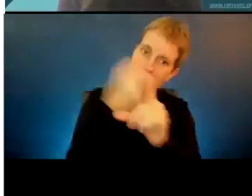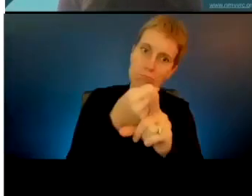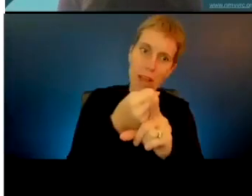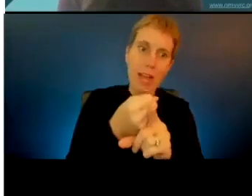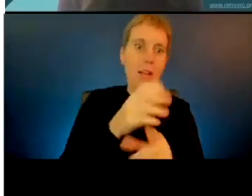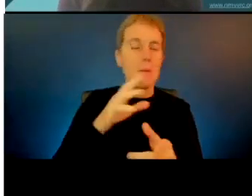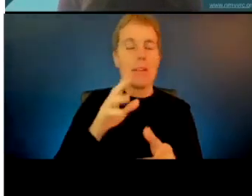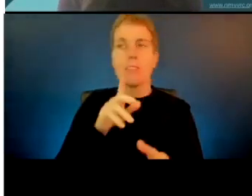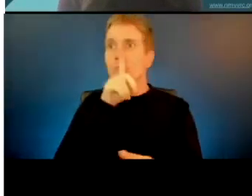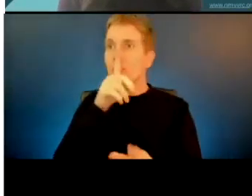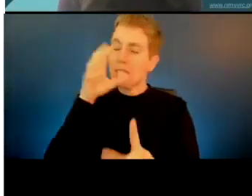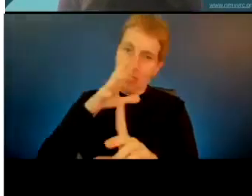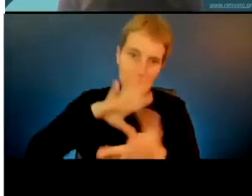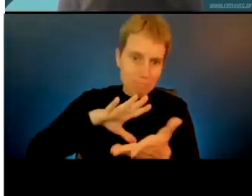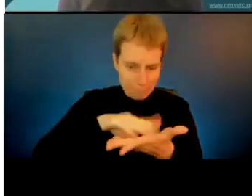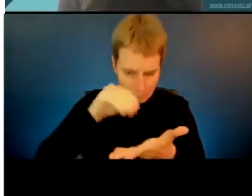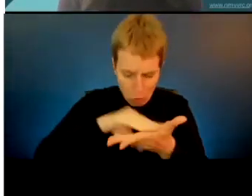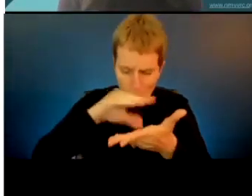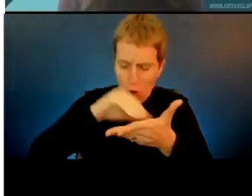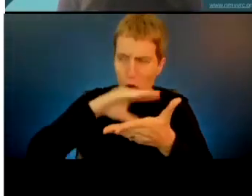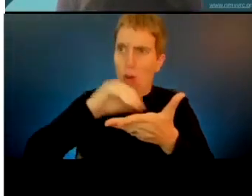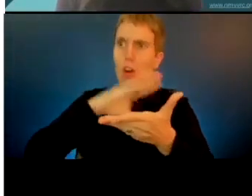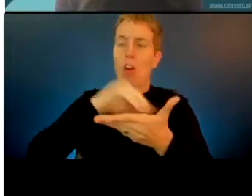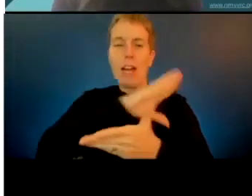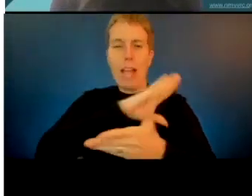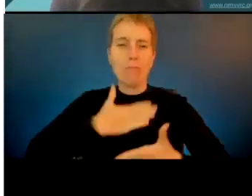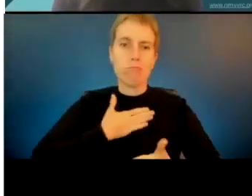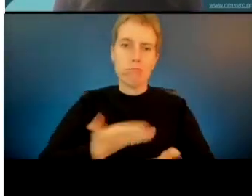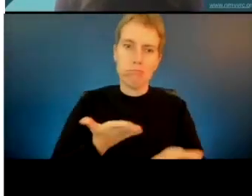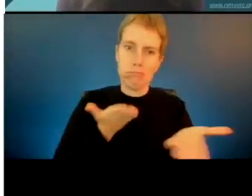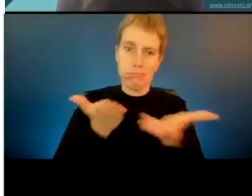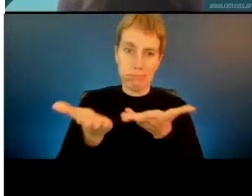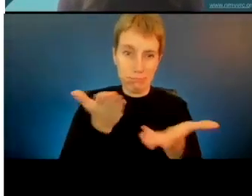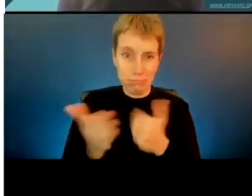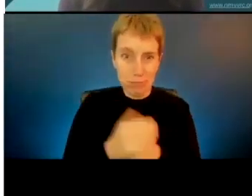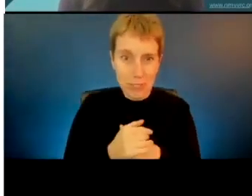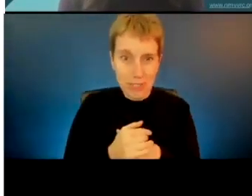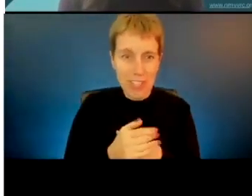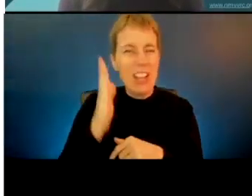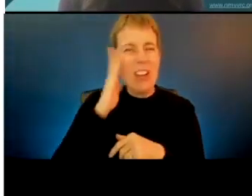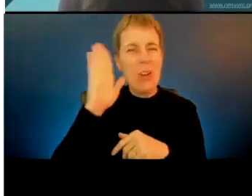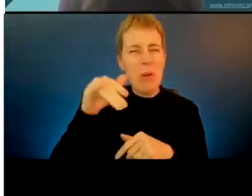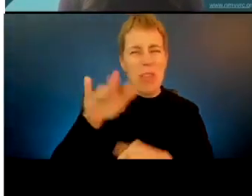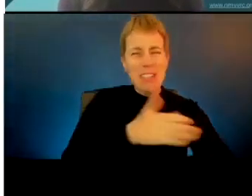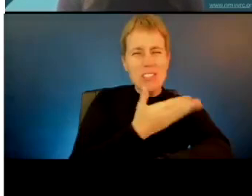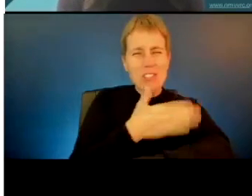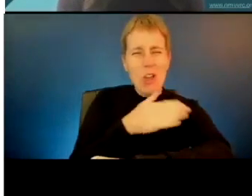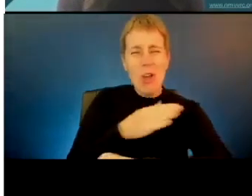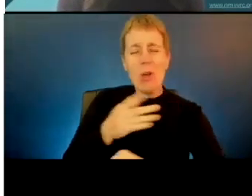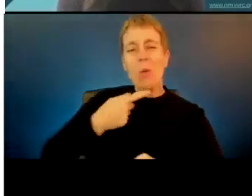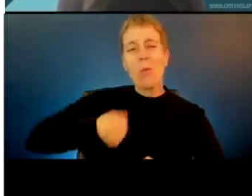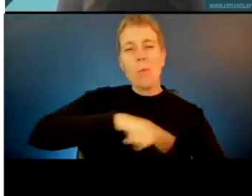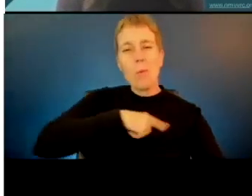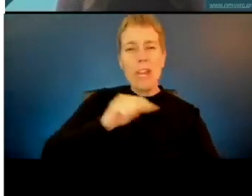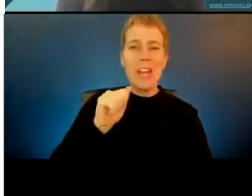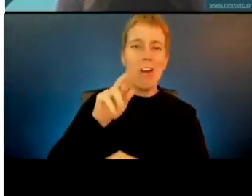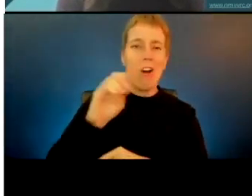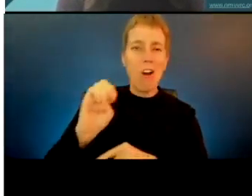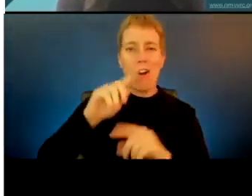at the door of the studio where We Are the World was recorded, leave your egos at the door.